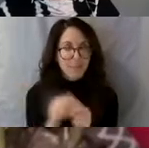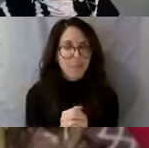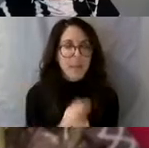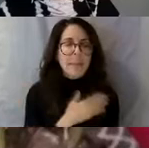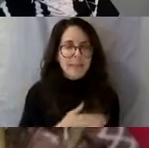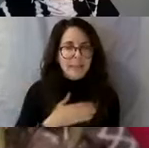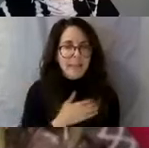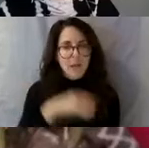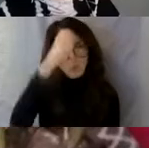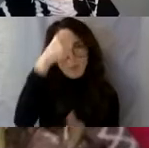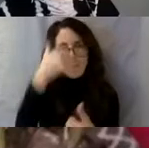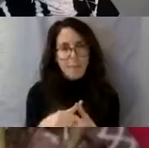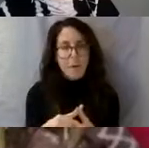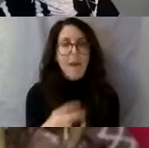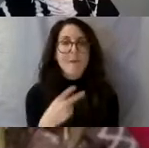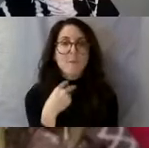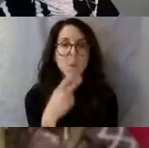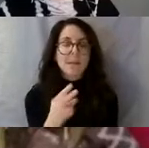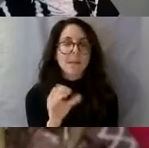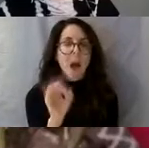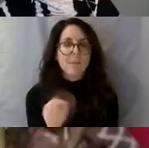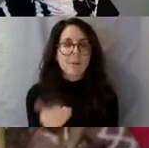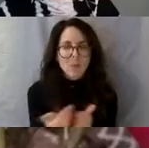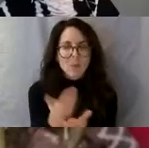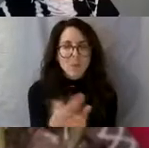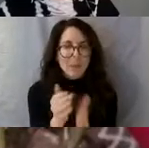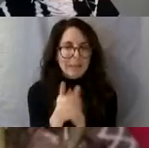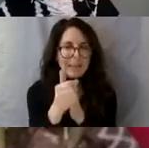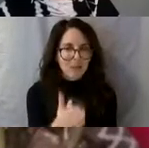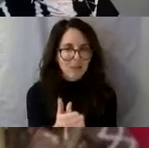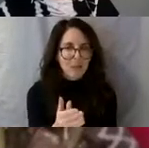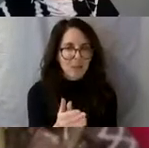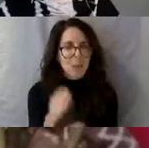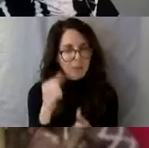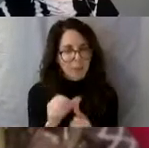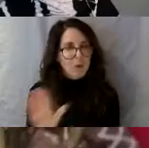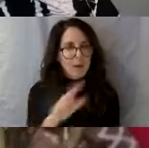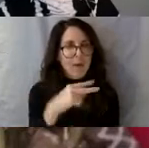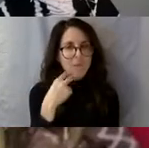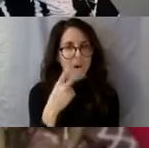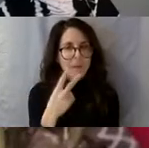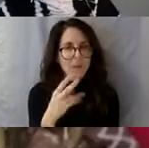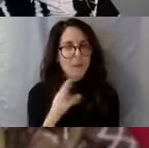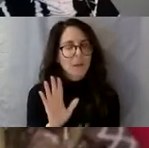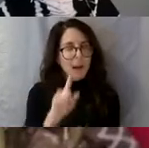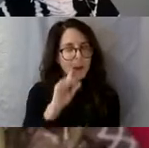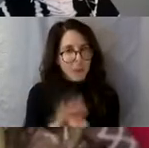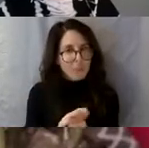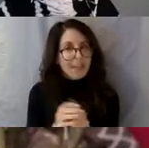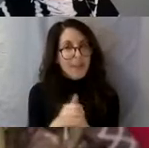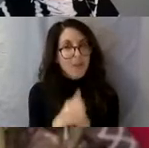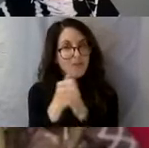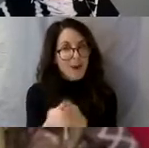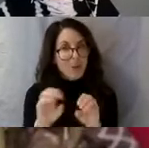forget the voice of emerging leaders. They will drive an organization into the